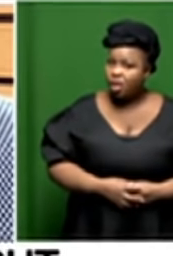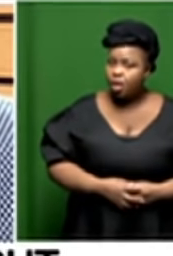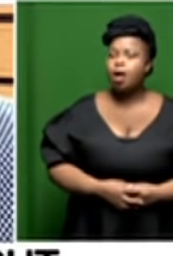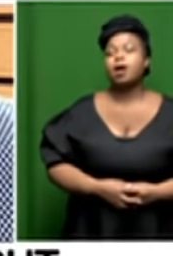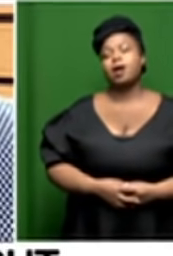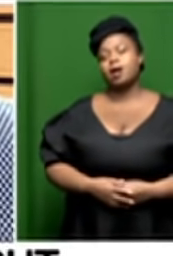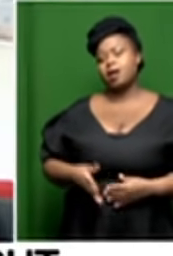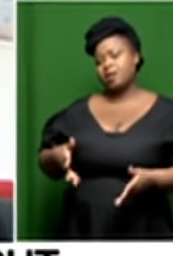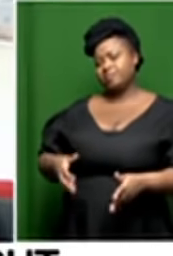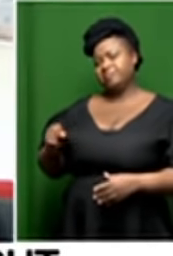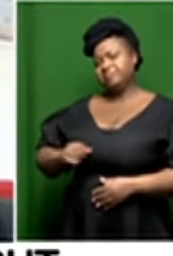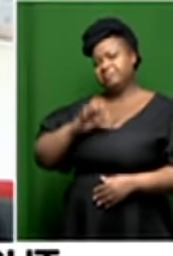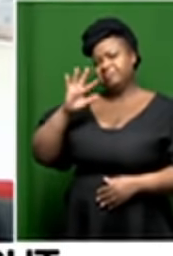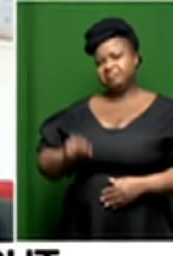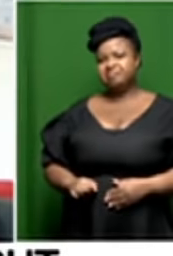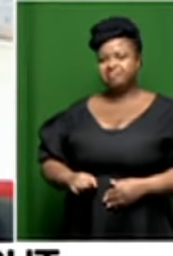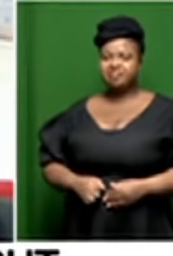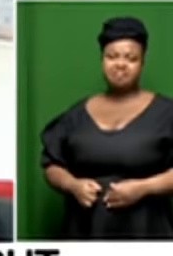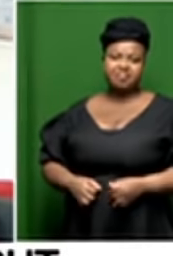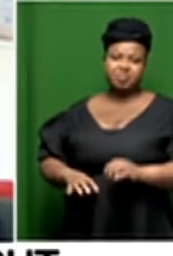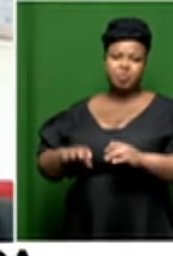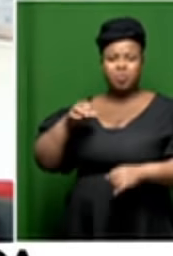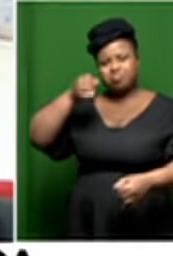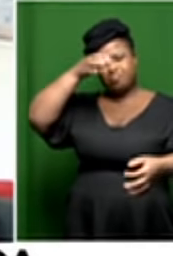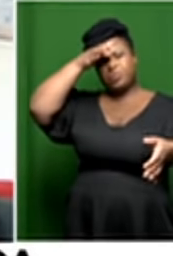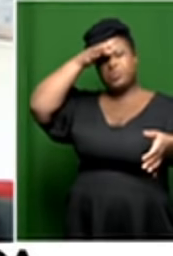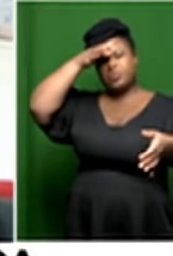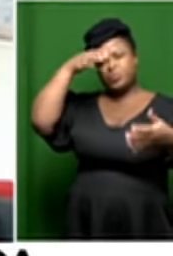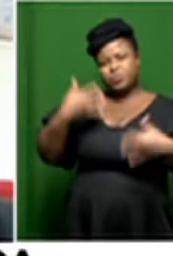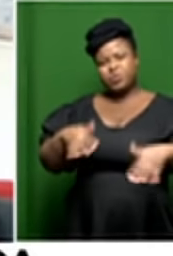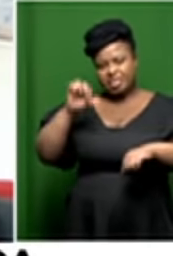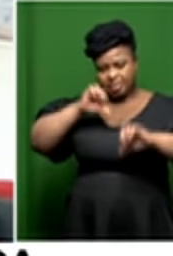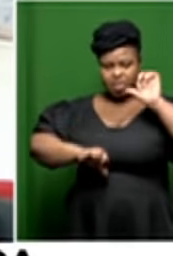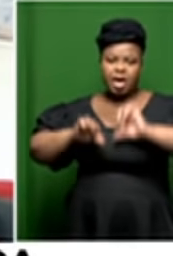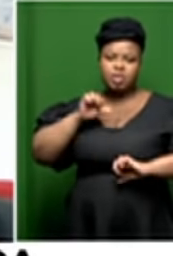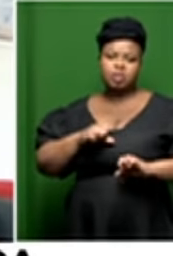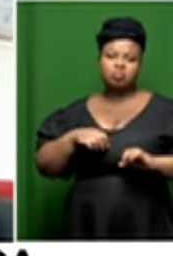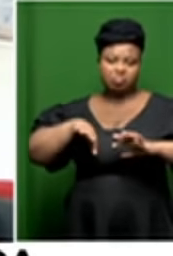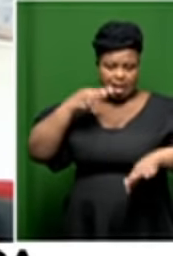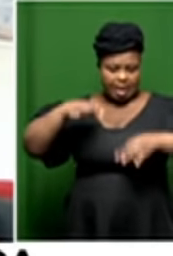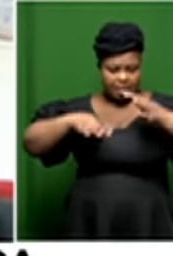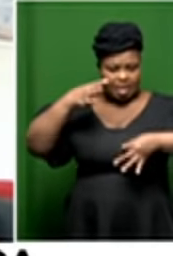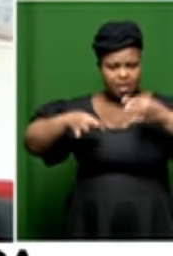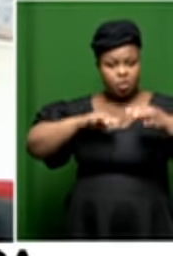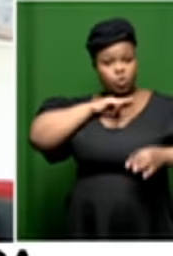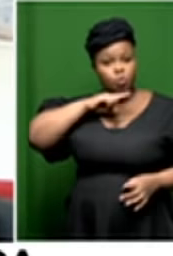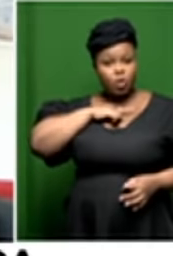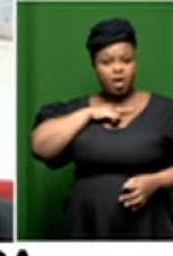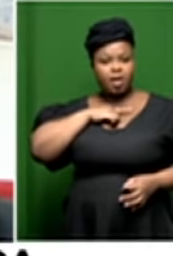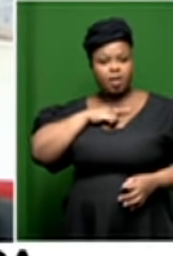for monitoring variants as they emerge. We sequence deeply across the country. It's essentially a network that was built